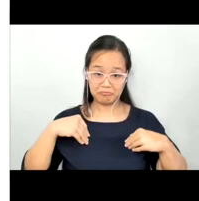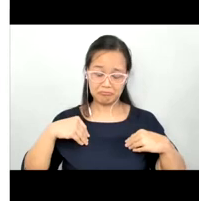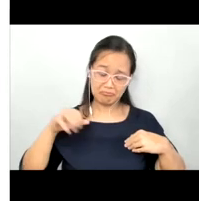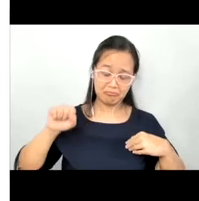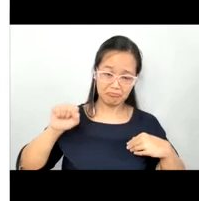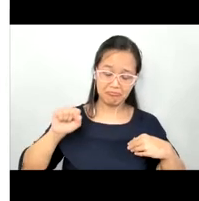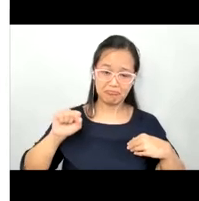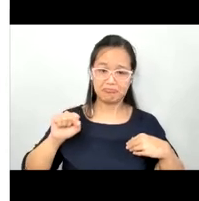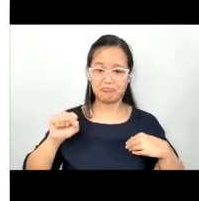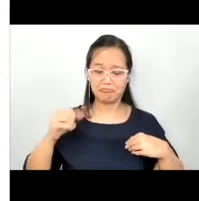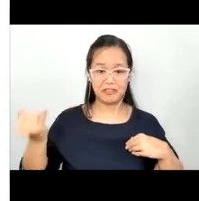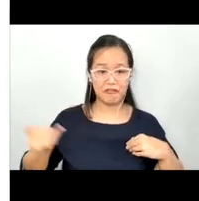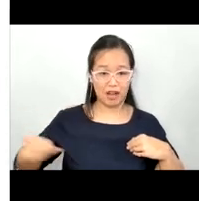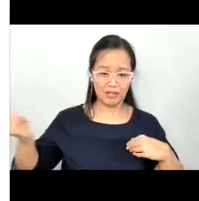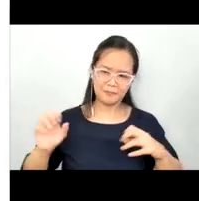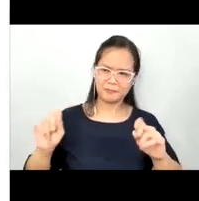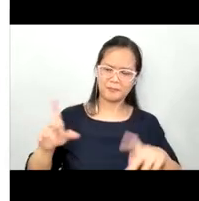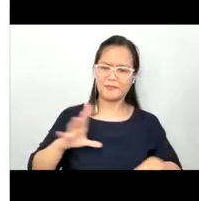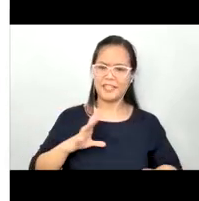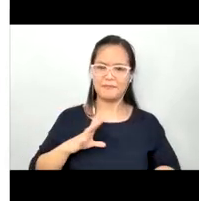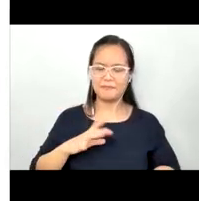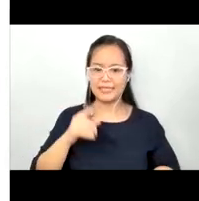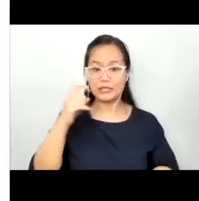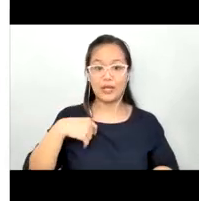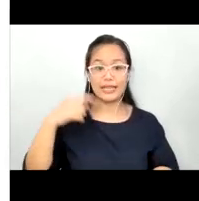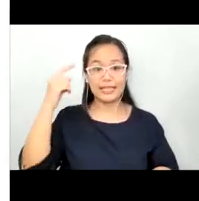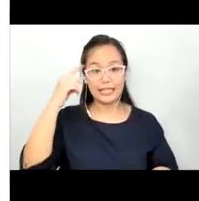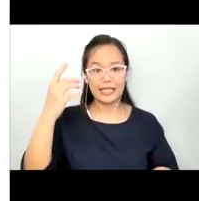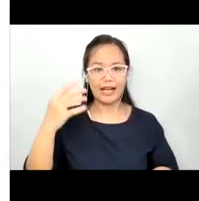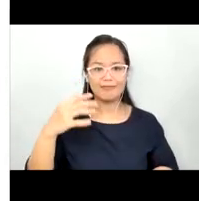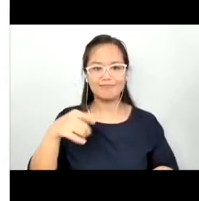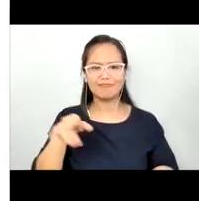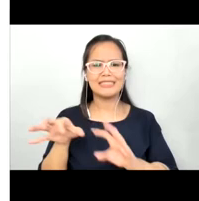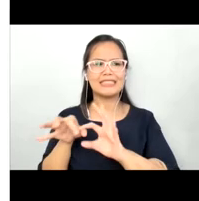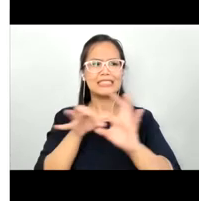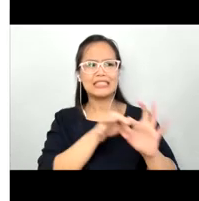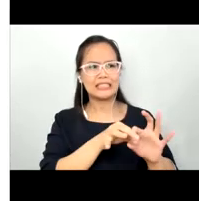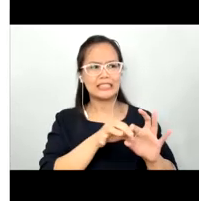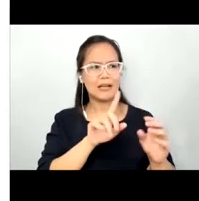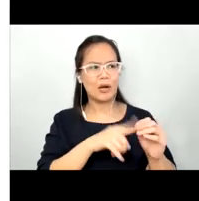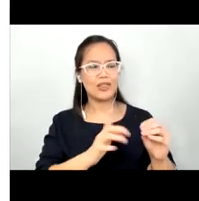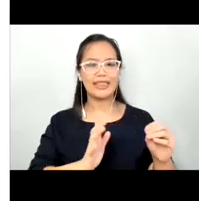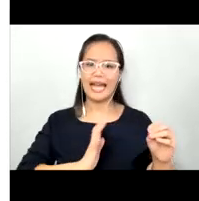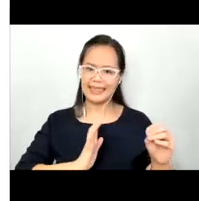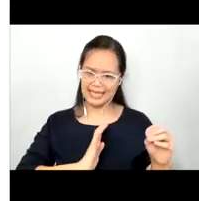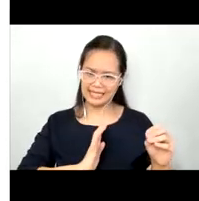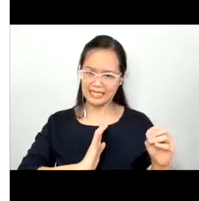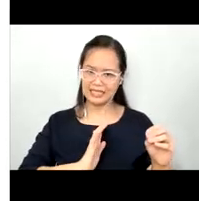accepted the invitation because it was premised on another talk that I gave. I think it was on